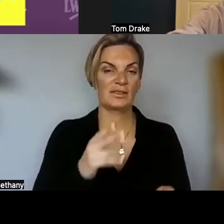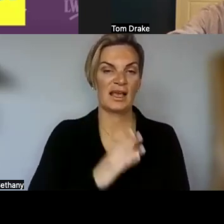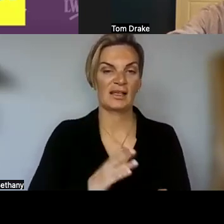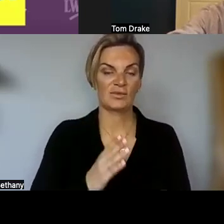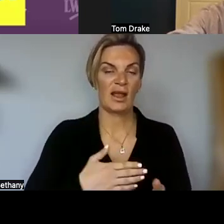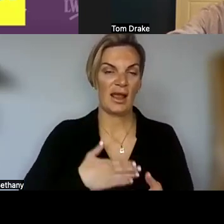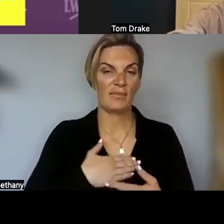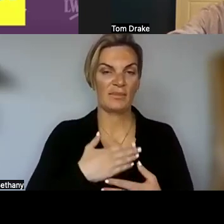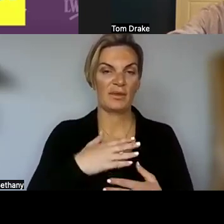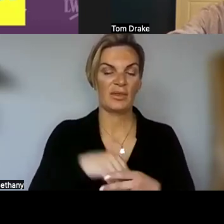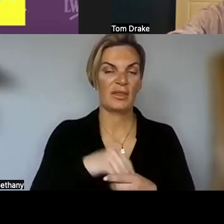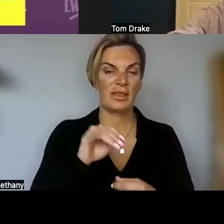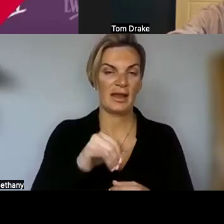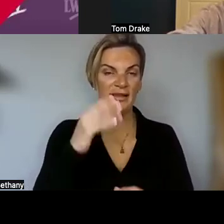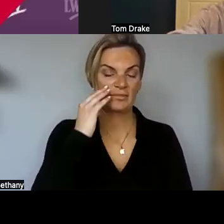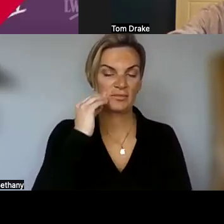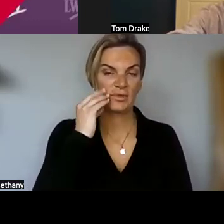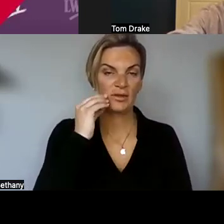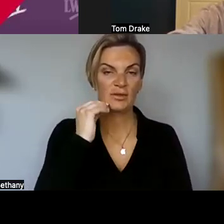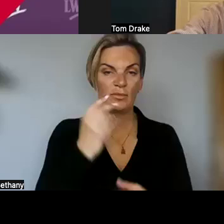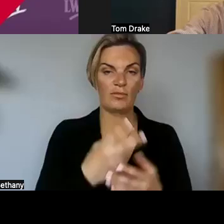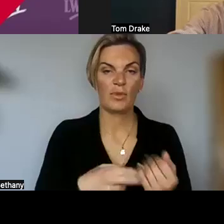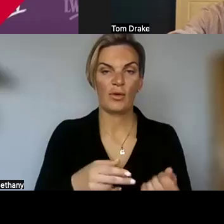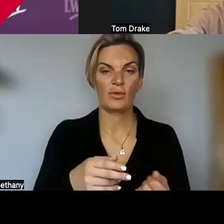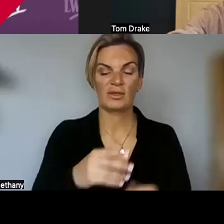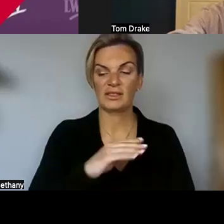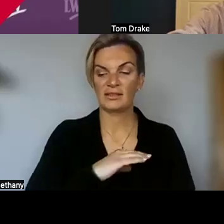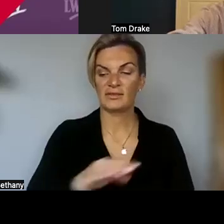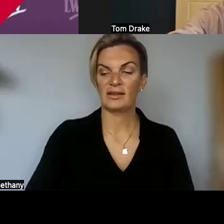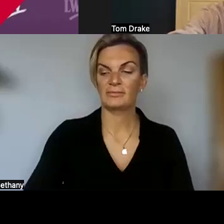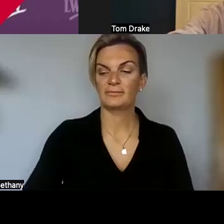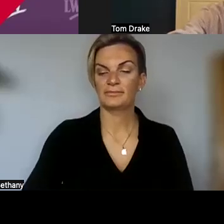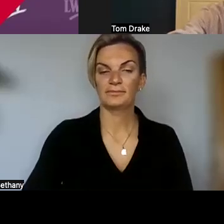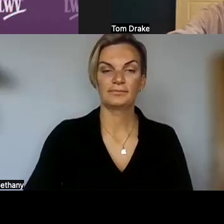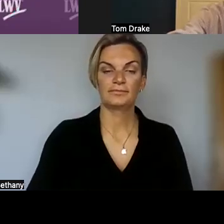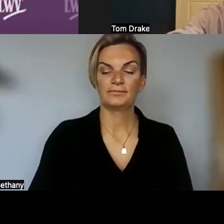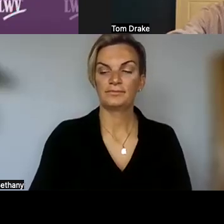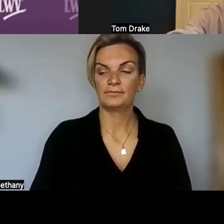that experience, and both sides were satisfied with the result. Thank you, Tom.